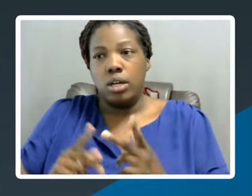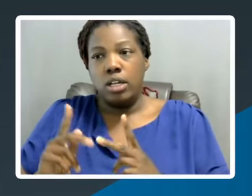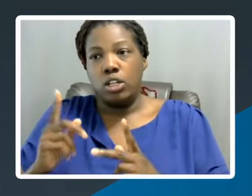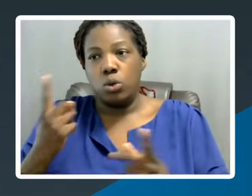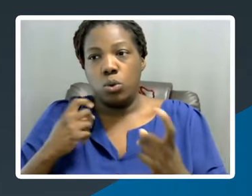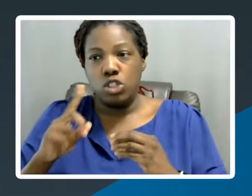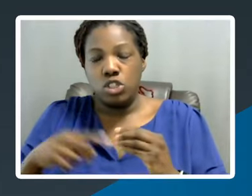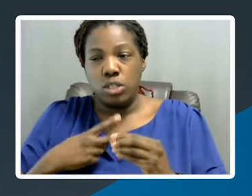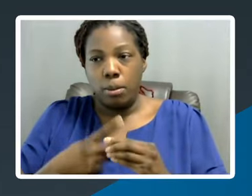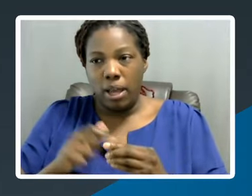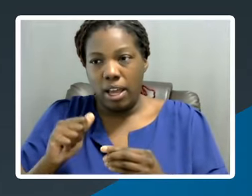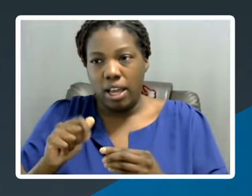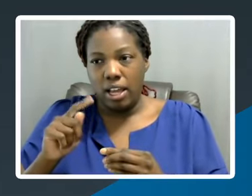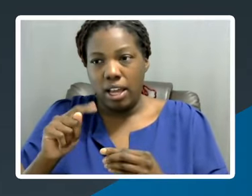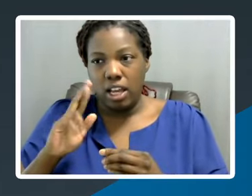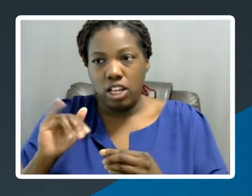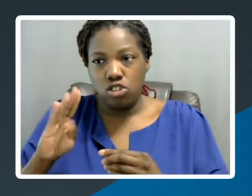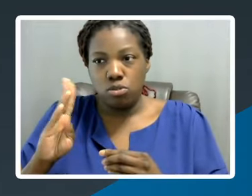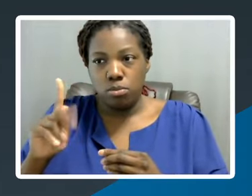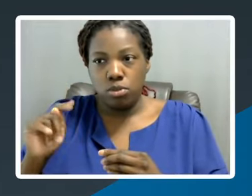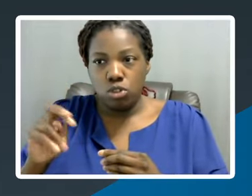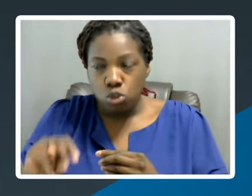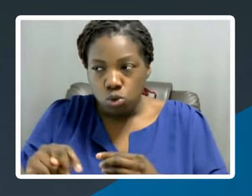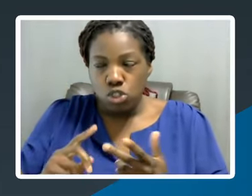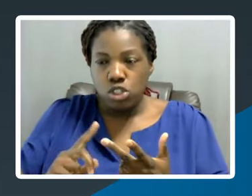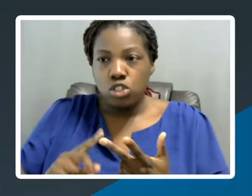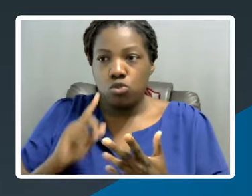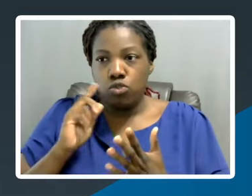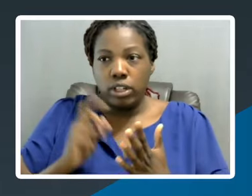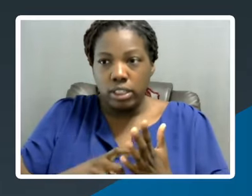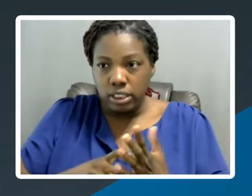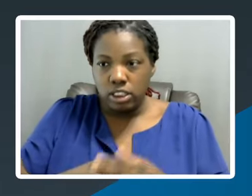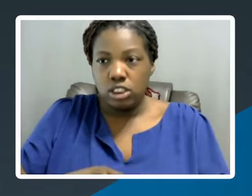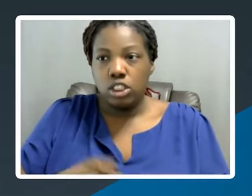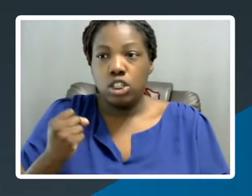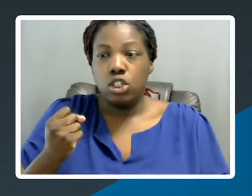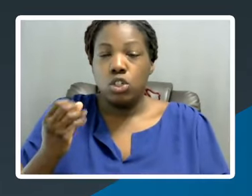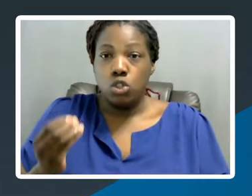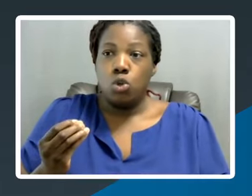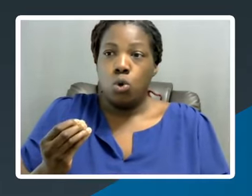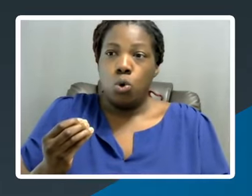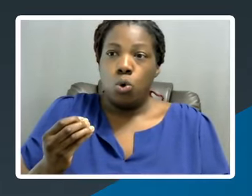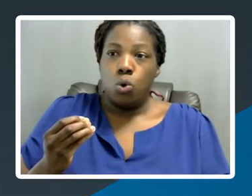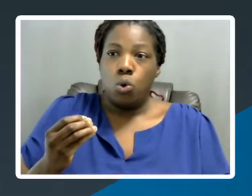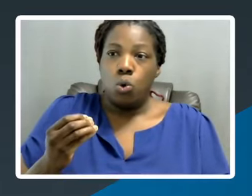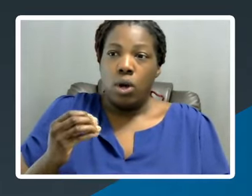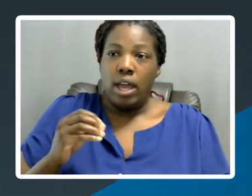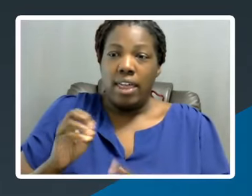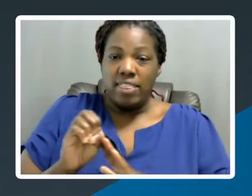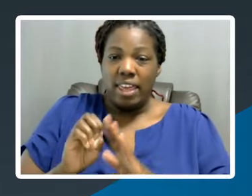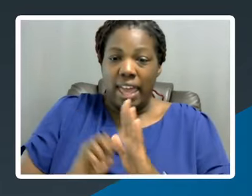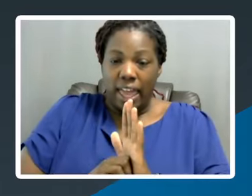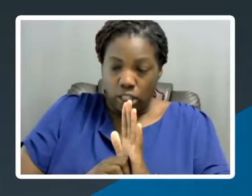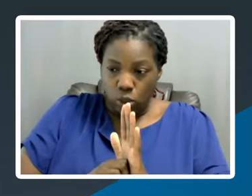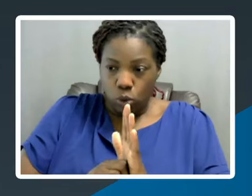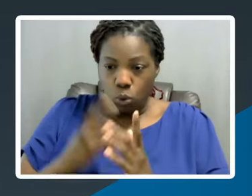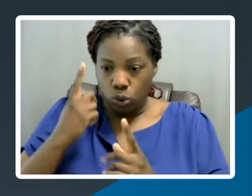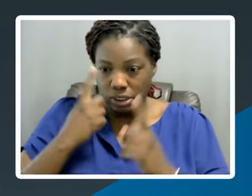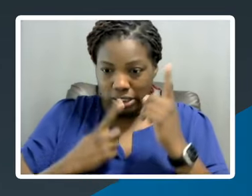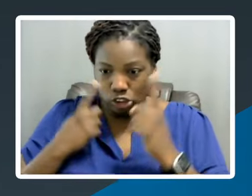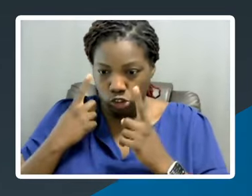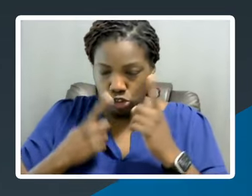and the importance of attribution and recognition. So at this crux of the ethical consideration, what would you leave